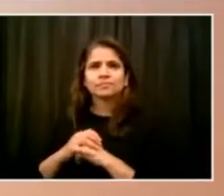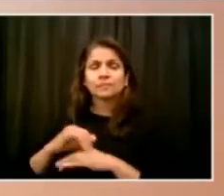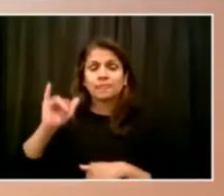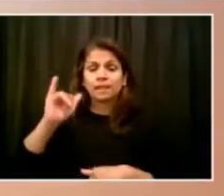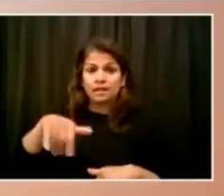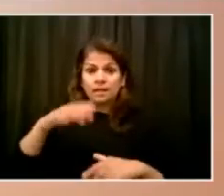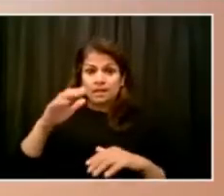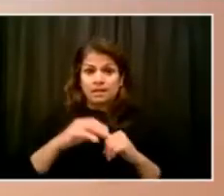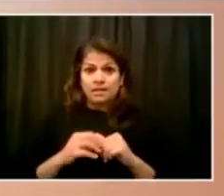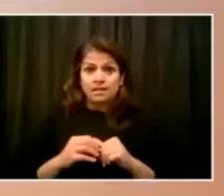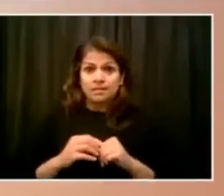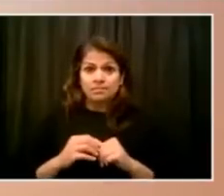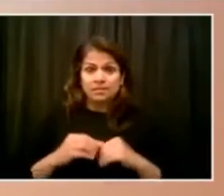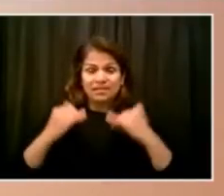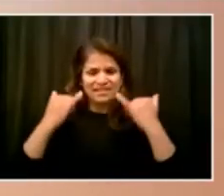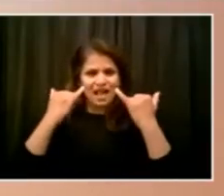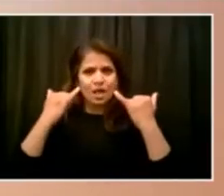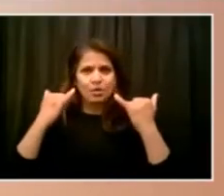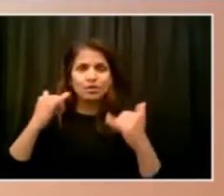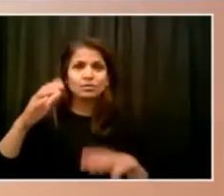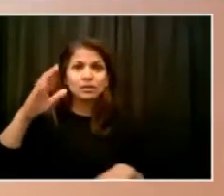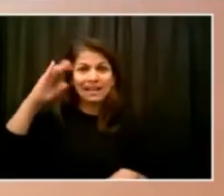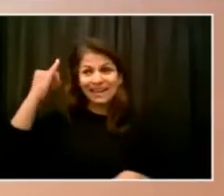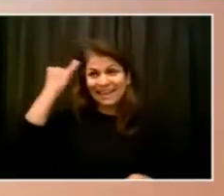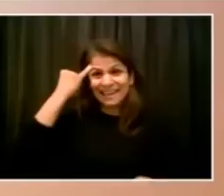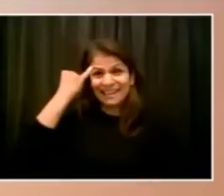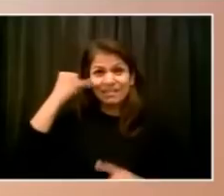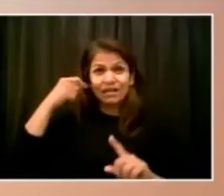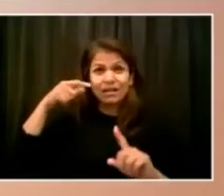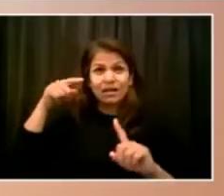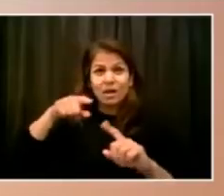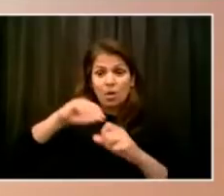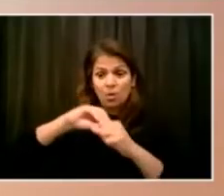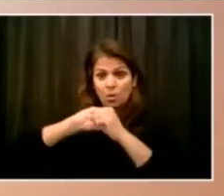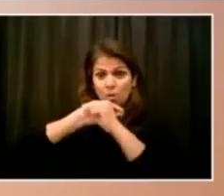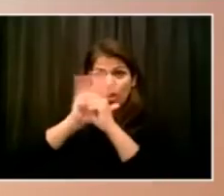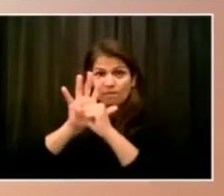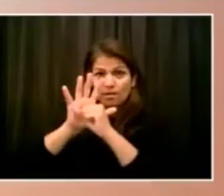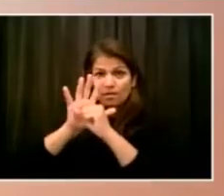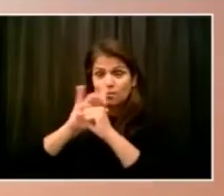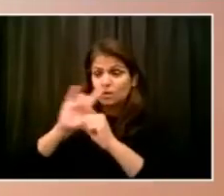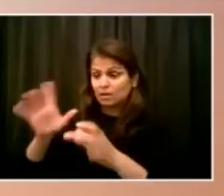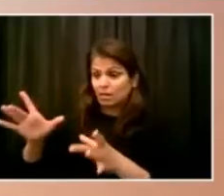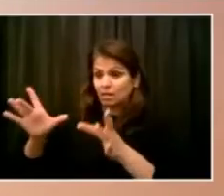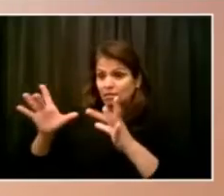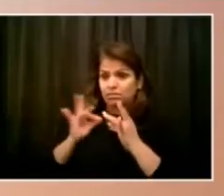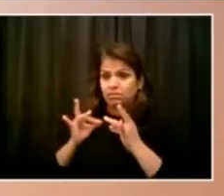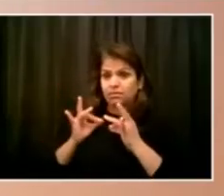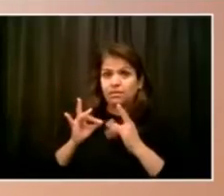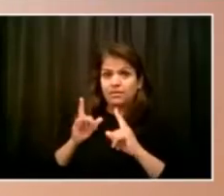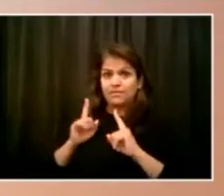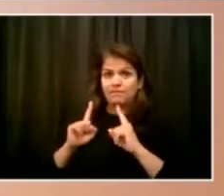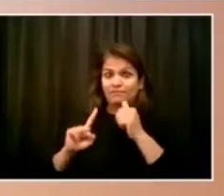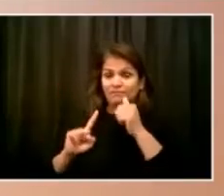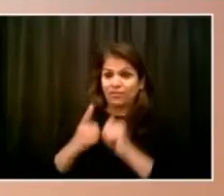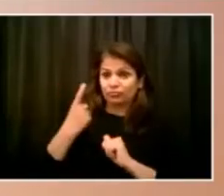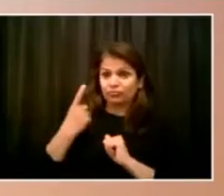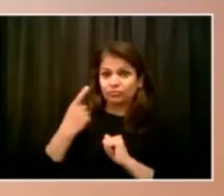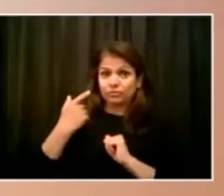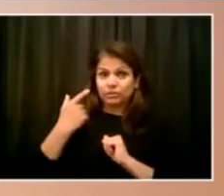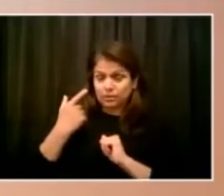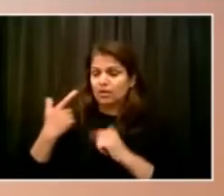one point in the past and you now have a demonstrated presence of antibodies, that you would somehow